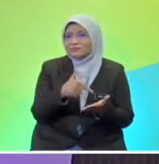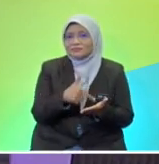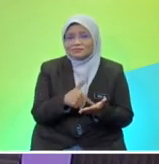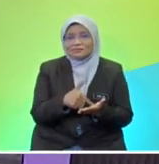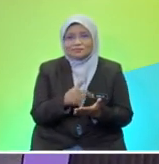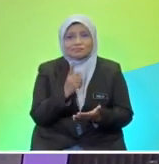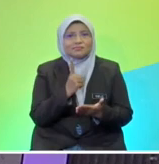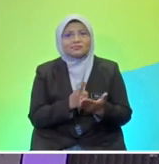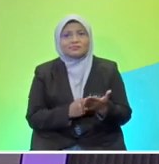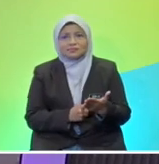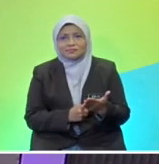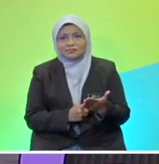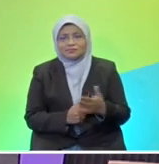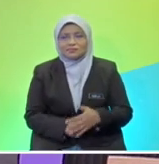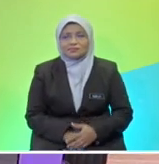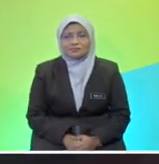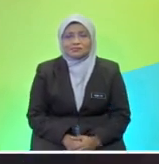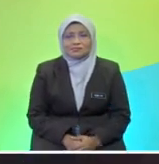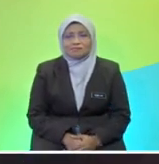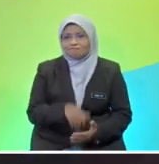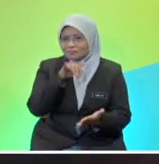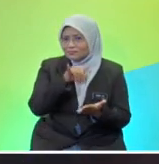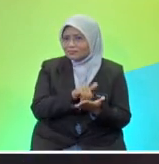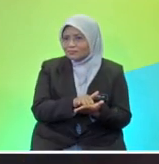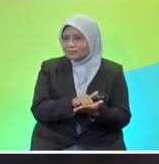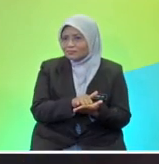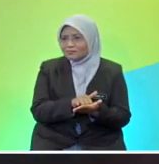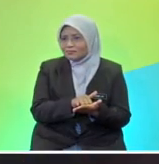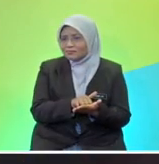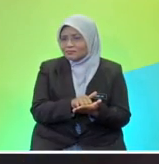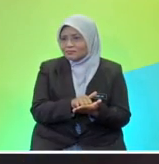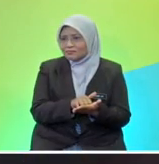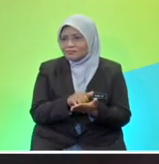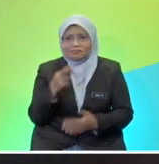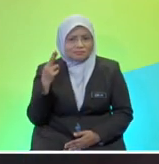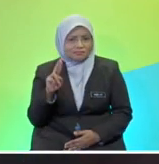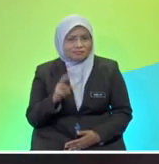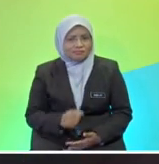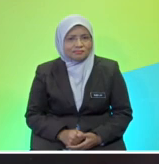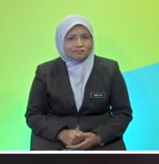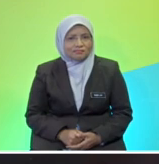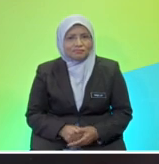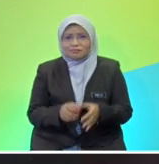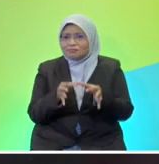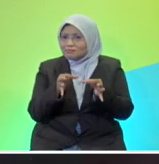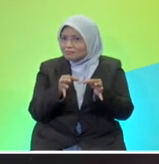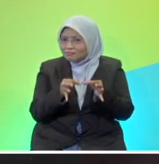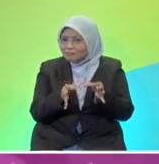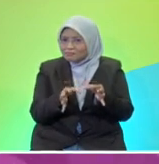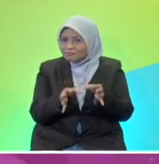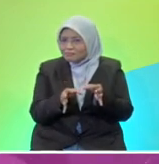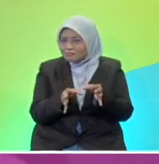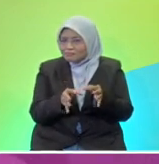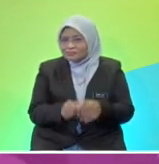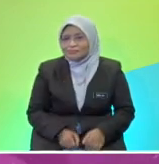Huh! What are these? These are marbles. I think these are marbles, right? Is